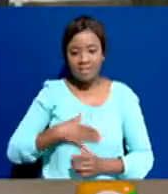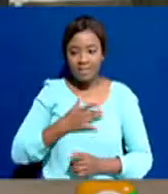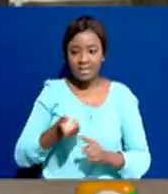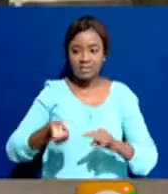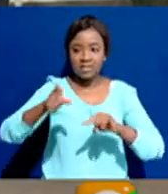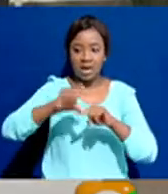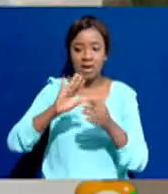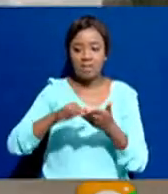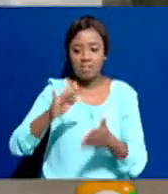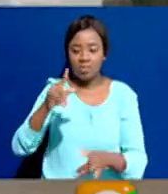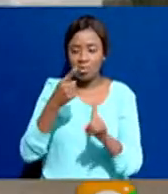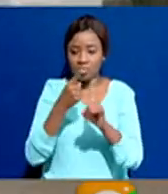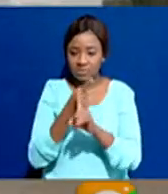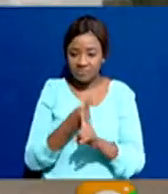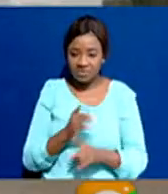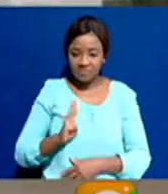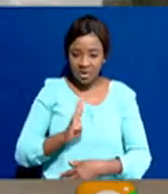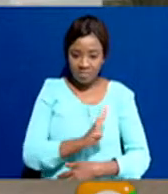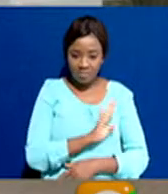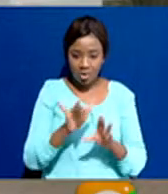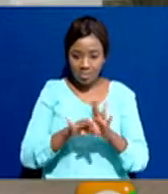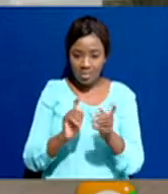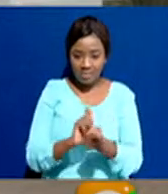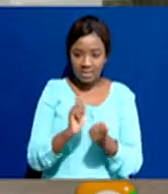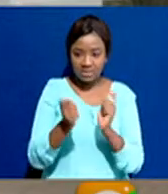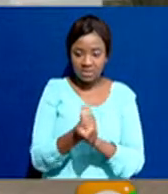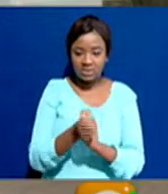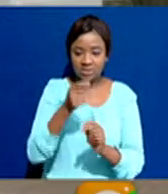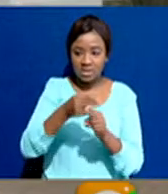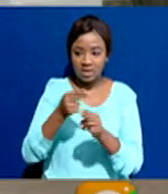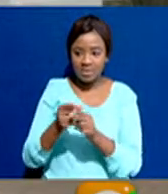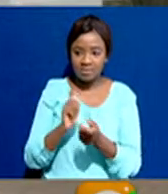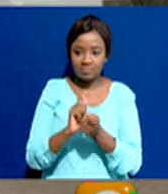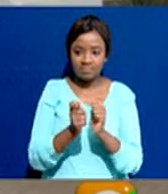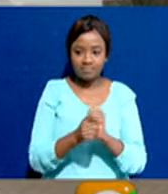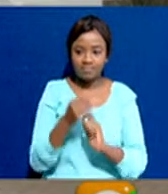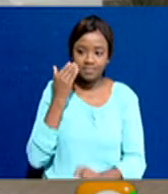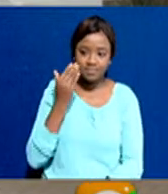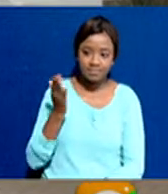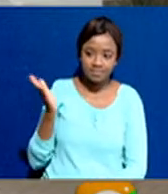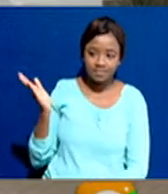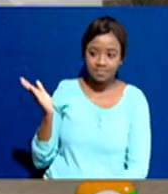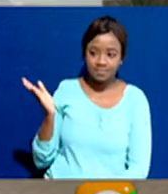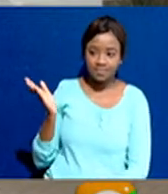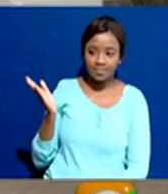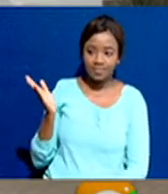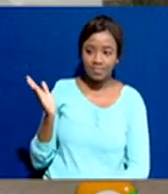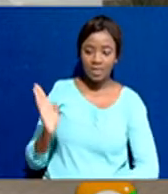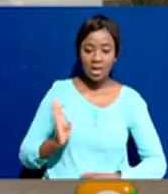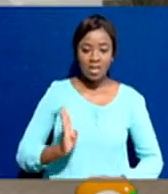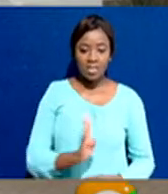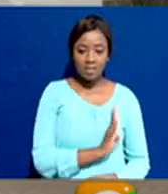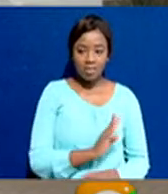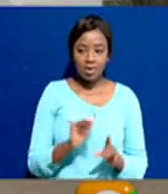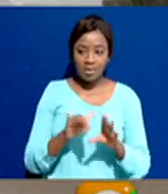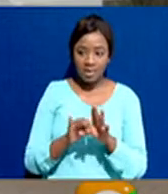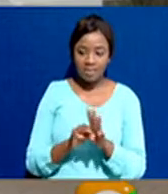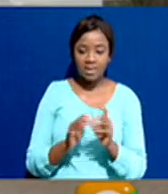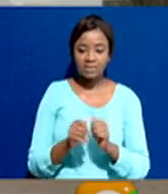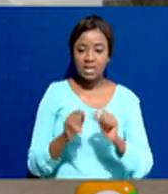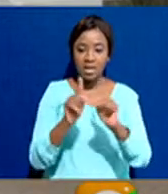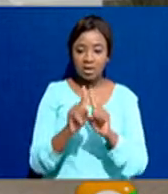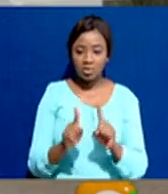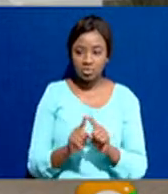Monday, Dorcas Kemunto was named as the new chairperson of the Mama Lucy Hospital Board, with Dr. Bernard